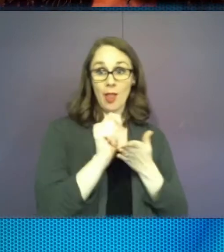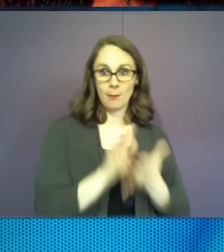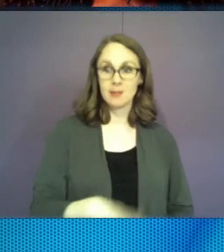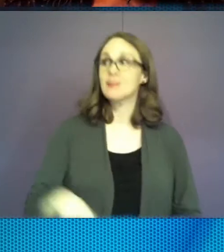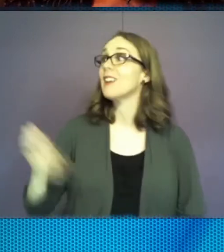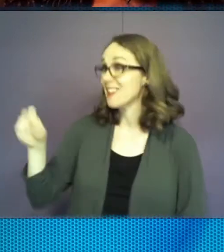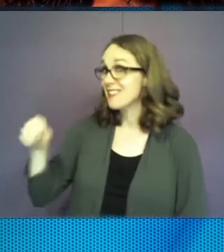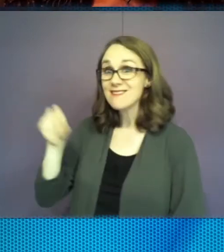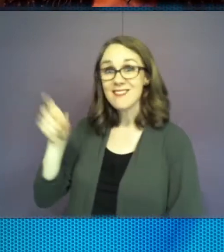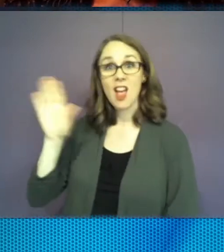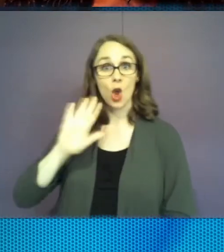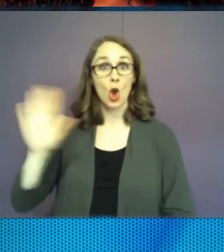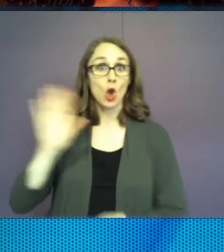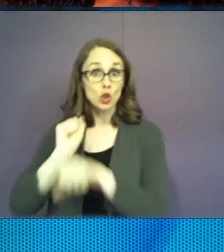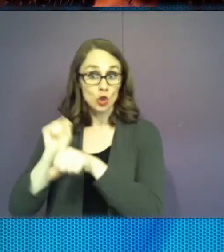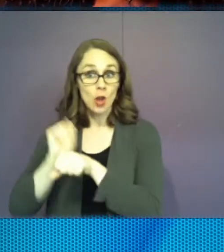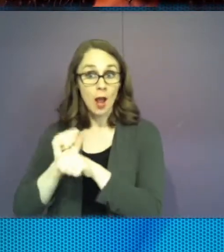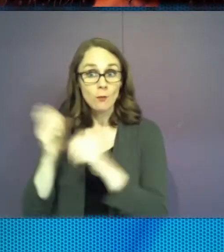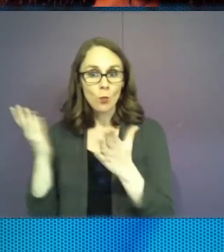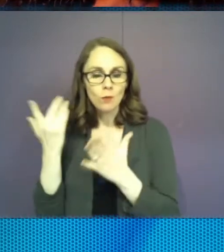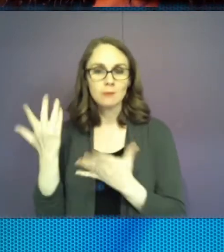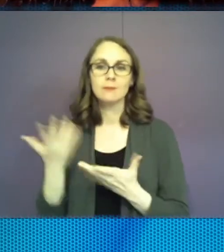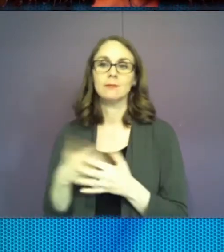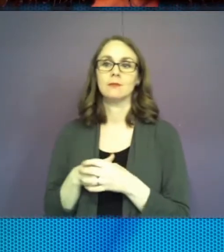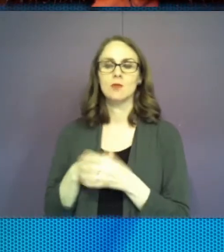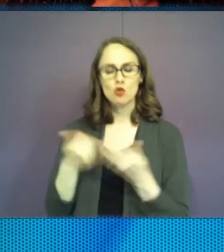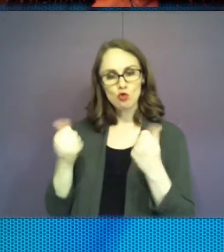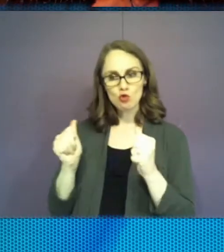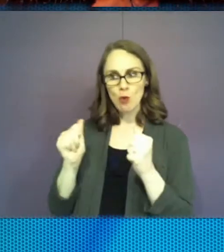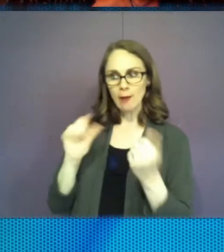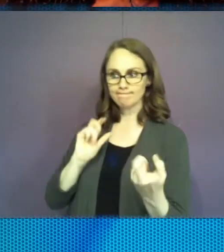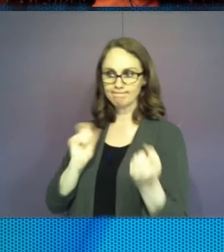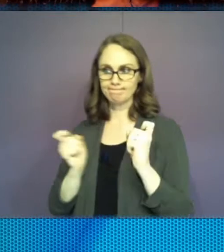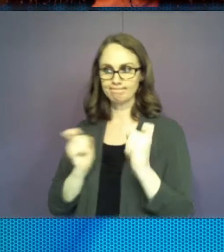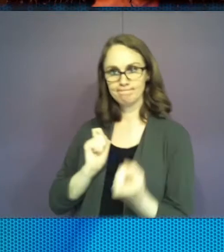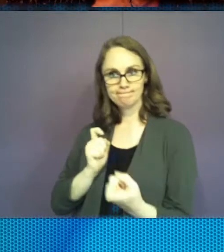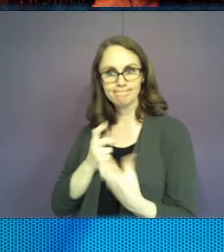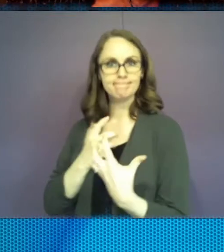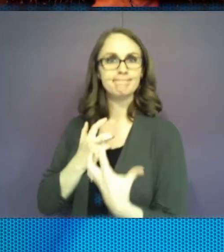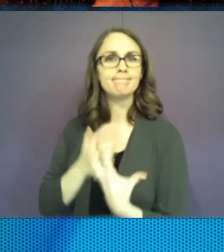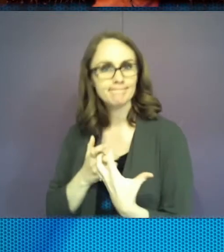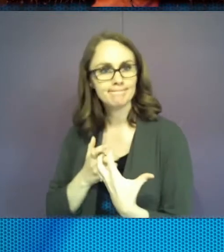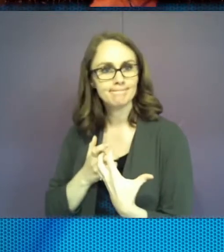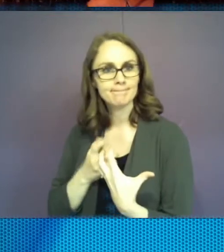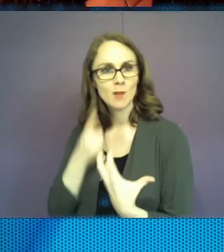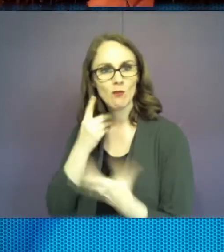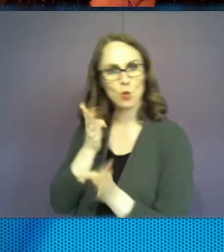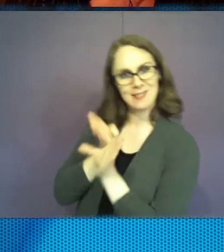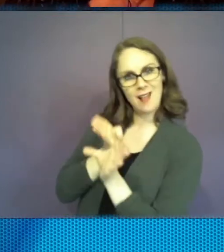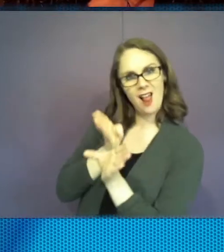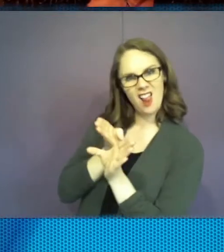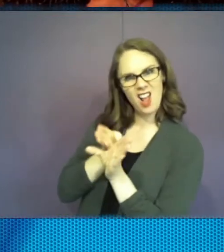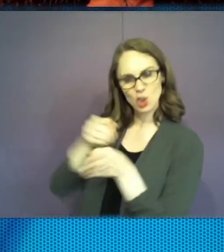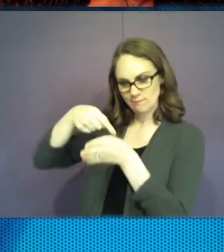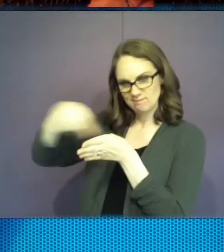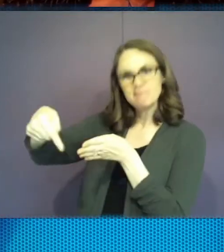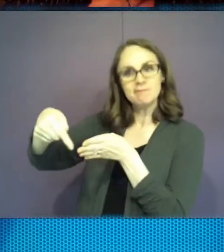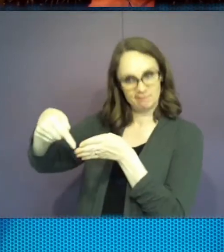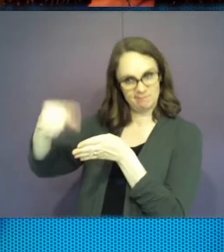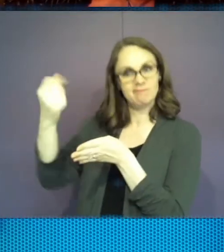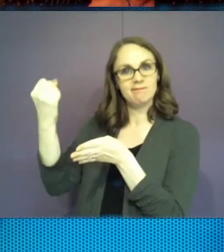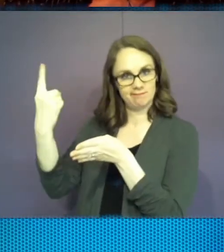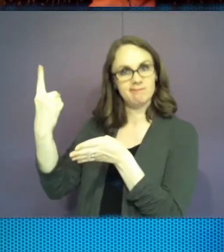so her job is always he tried to adapt, for the psychology area,